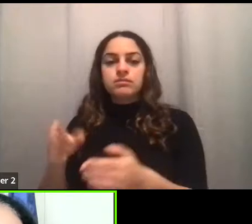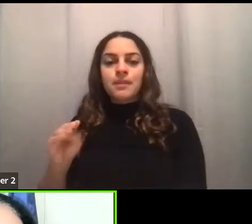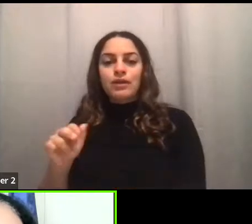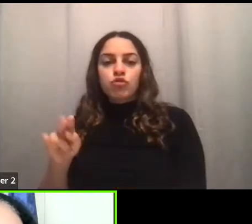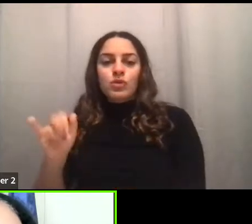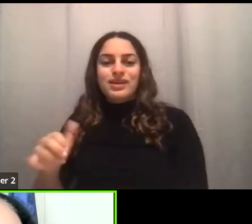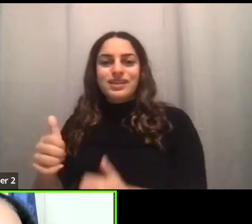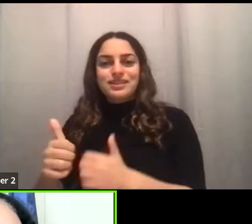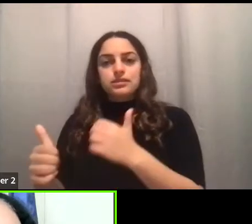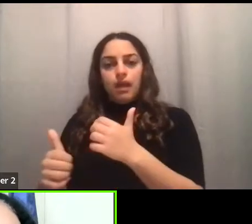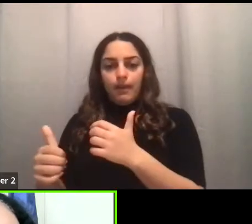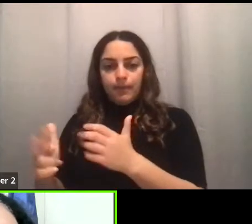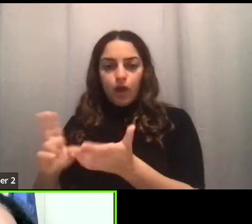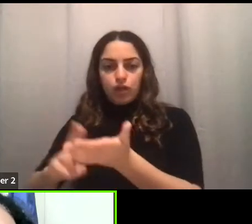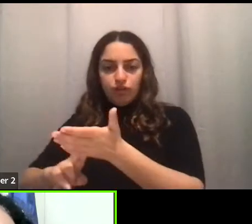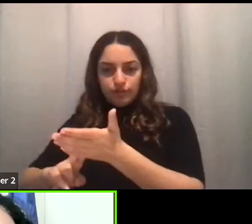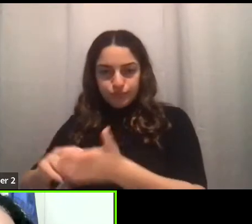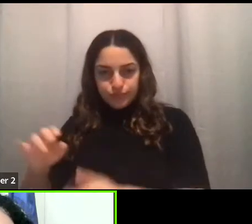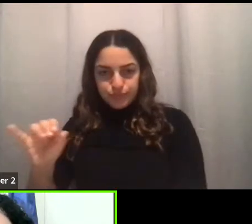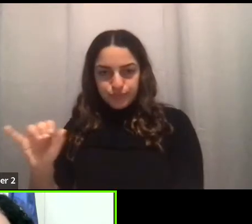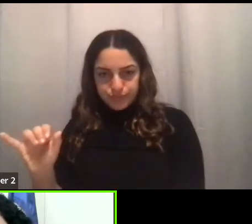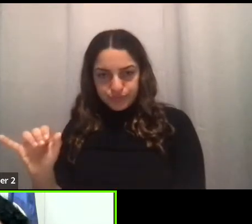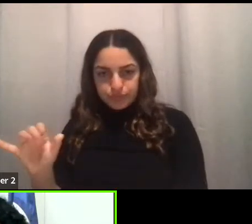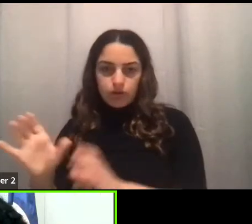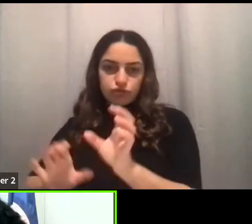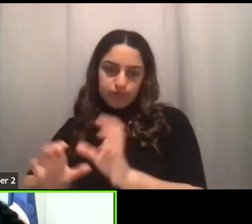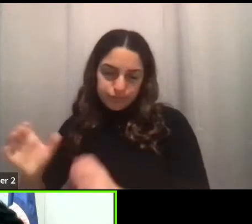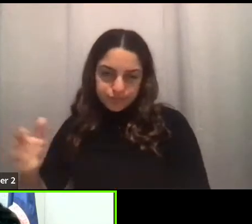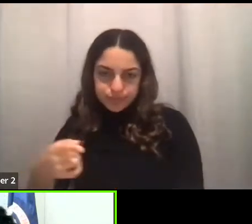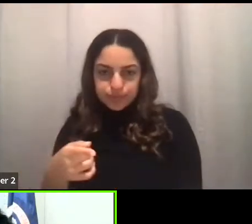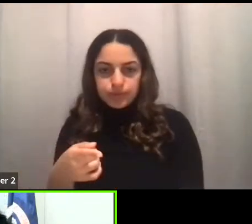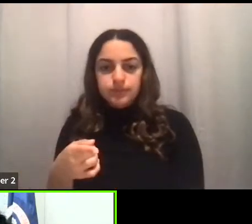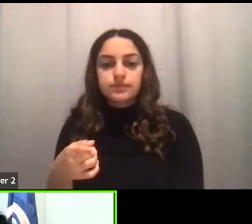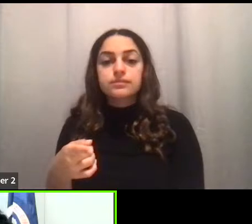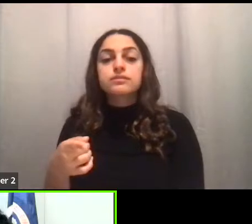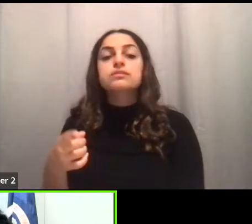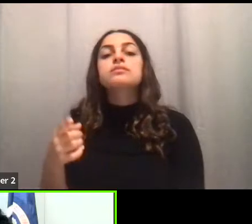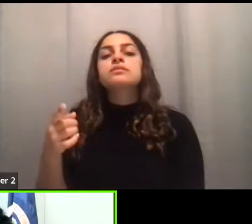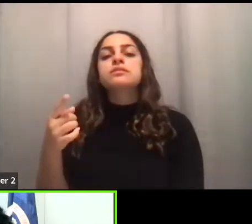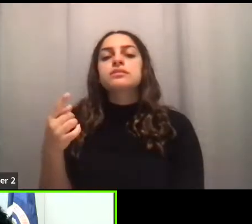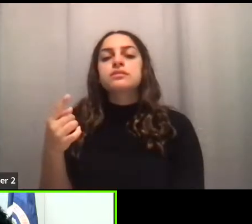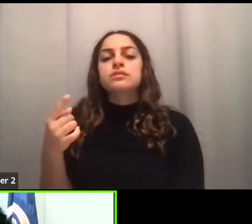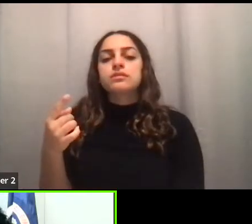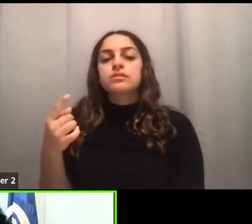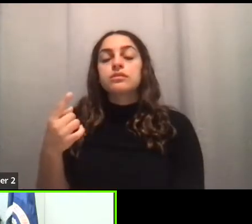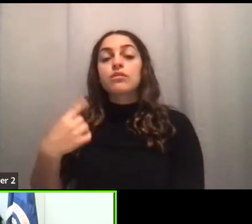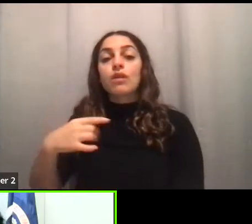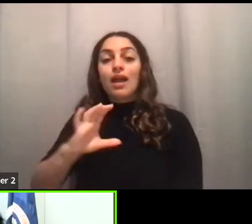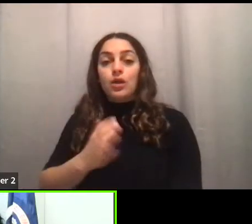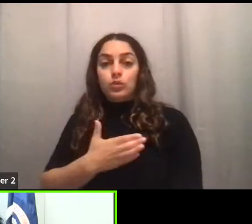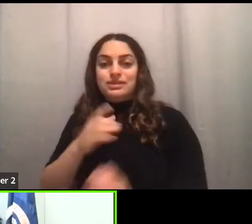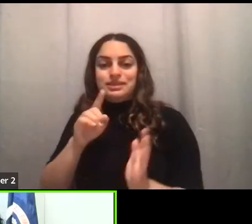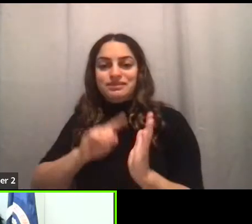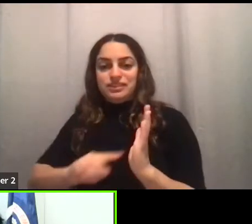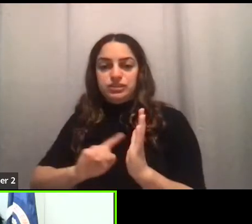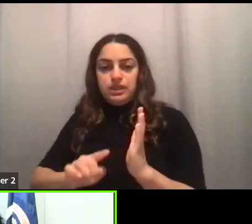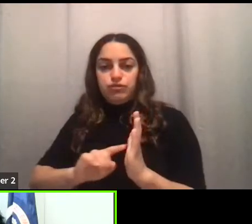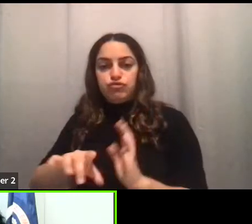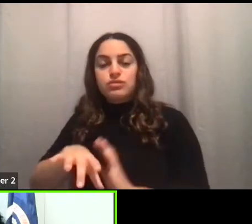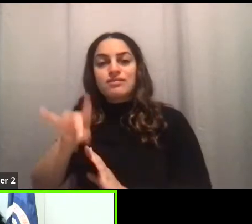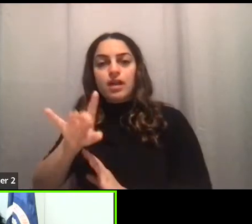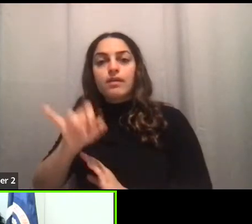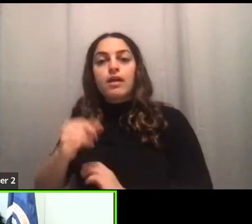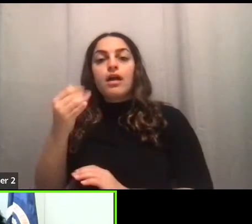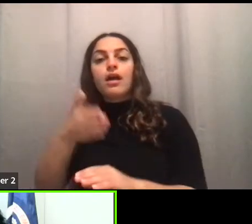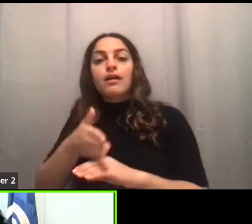example is the eoc suit against skanska usa building incorporated in which our investigation found that after a black buck hoist operator reported